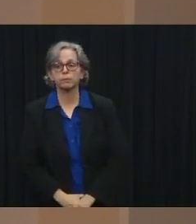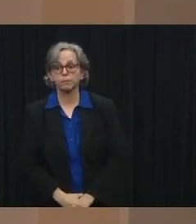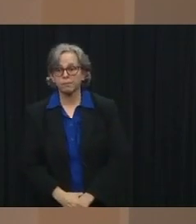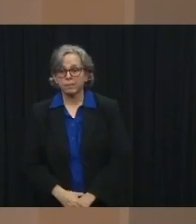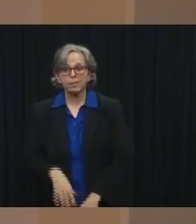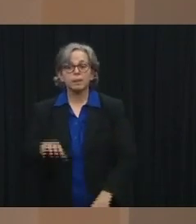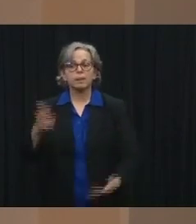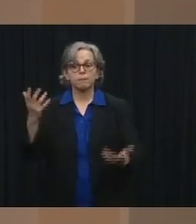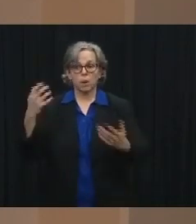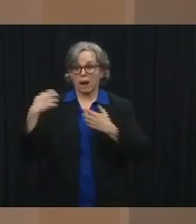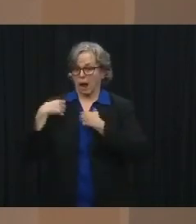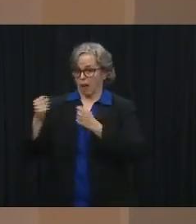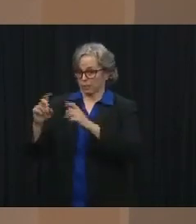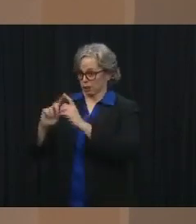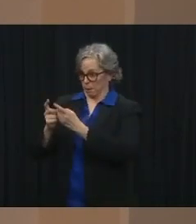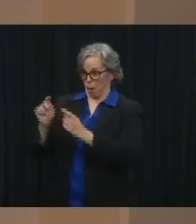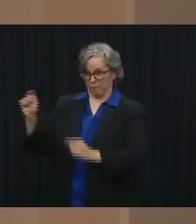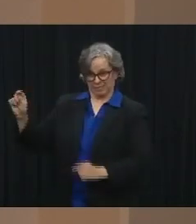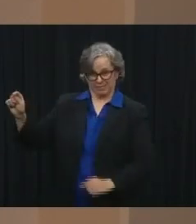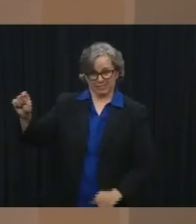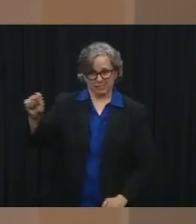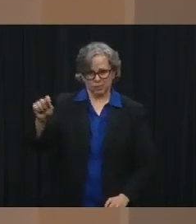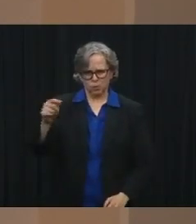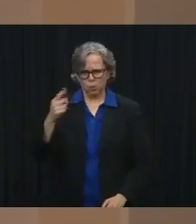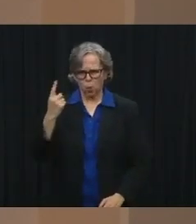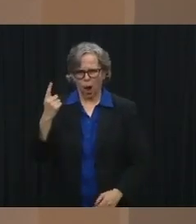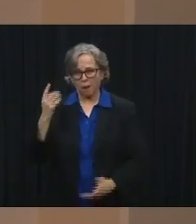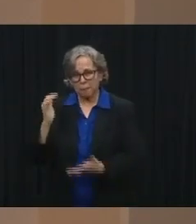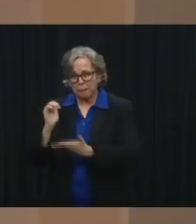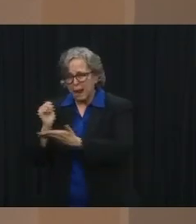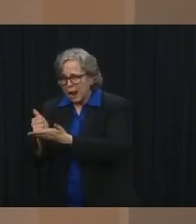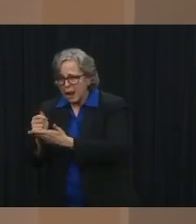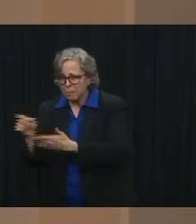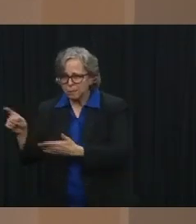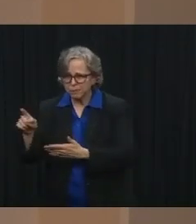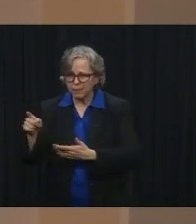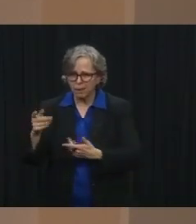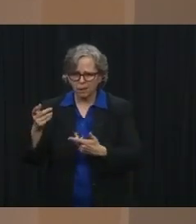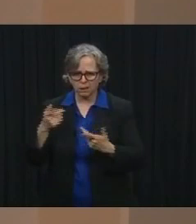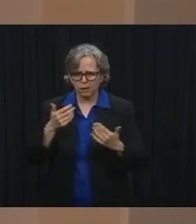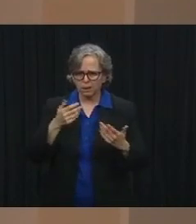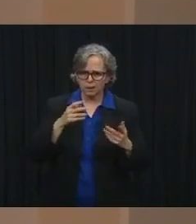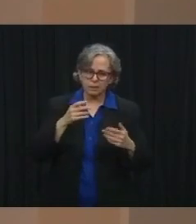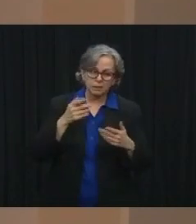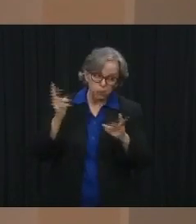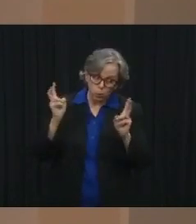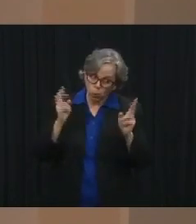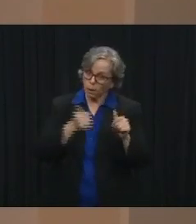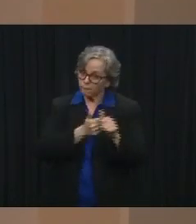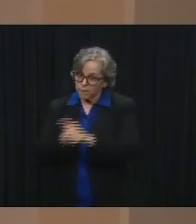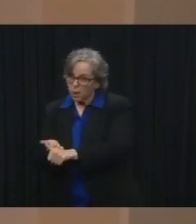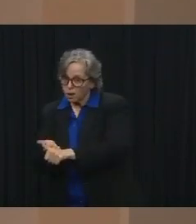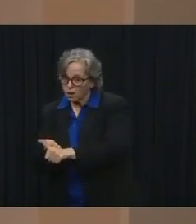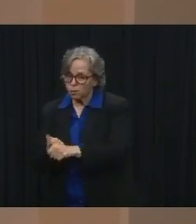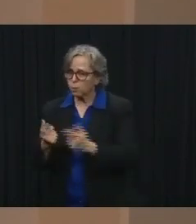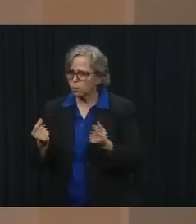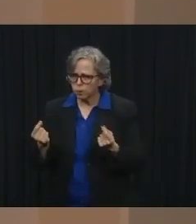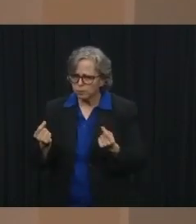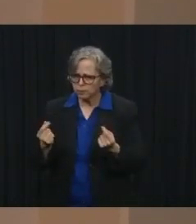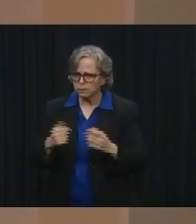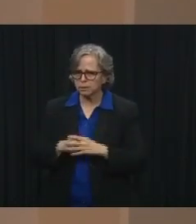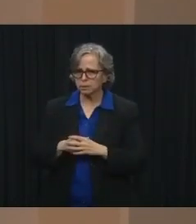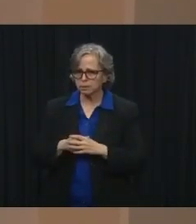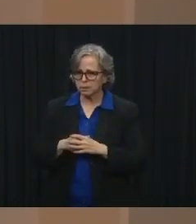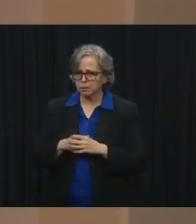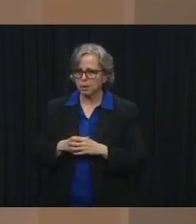help businesses as they're complying with this is that you need to follow those rules. Please don't create